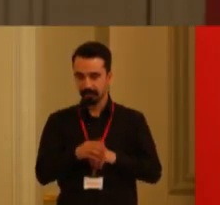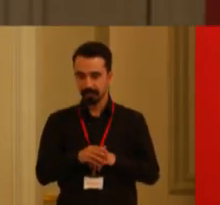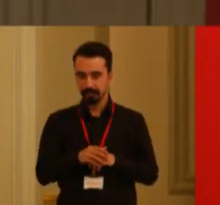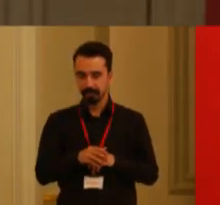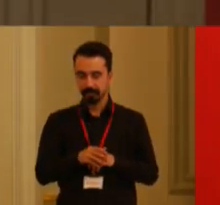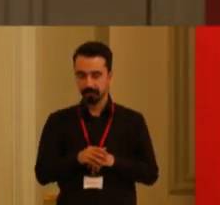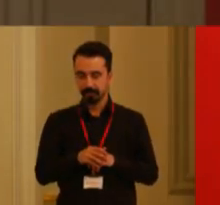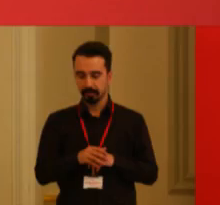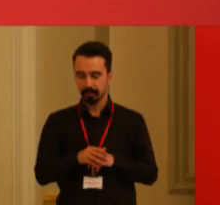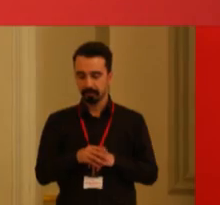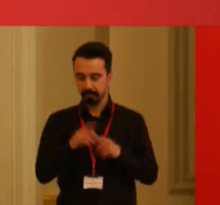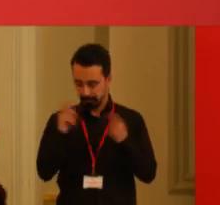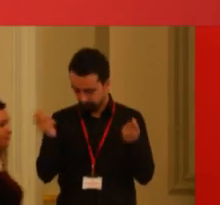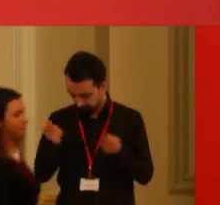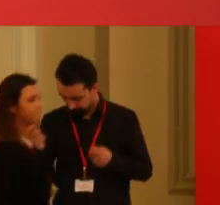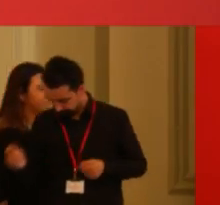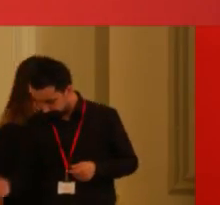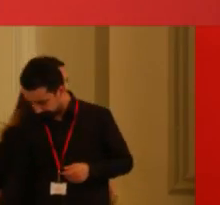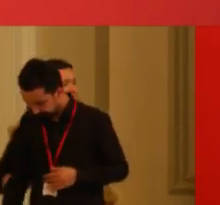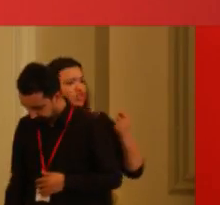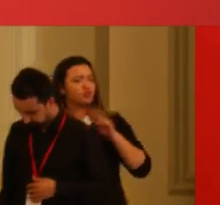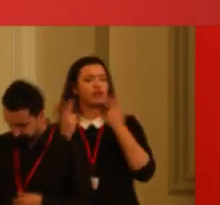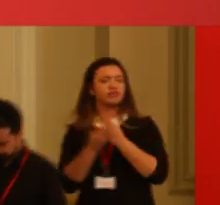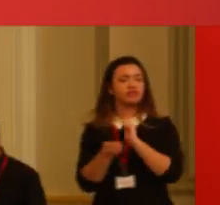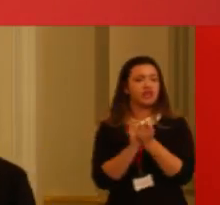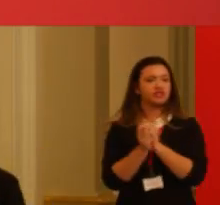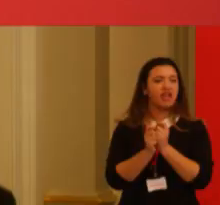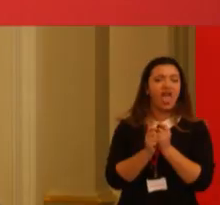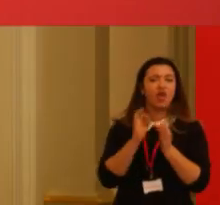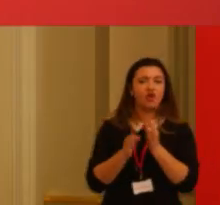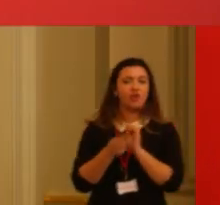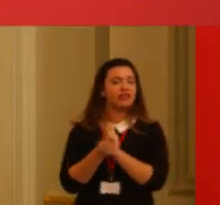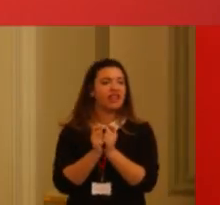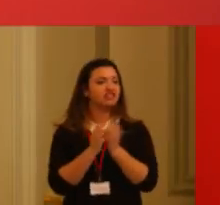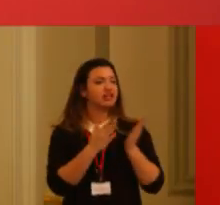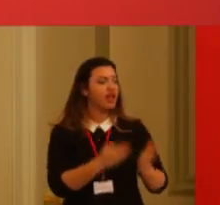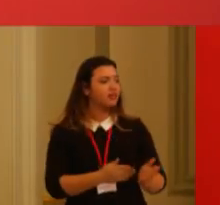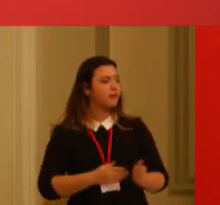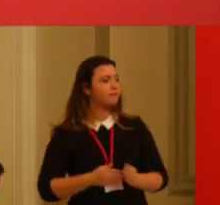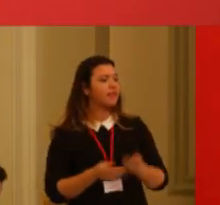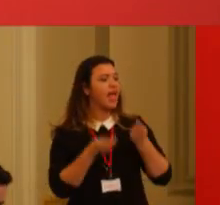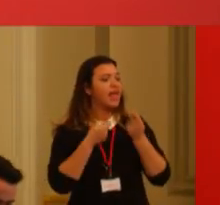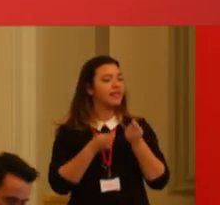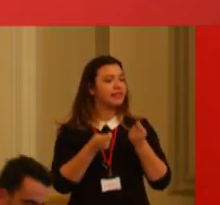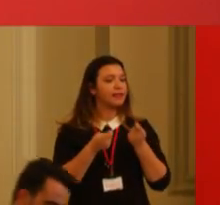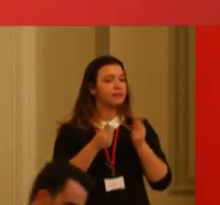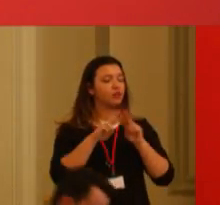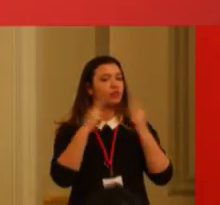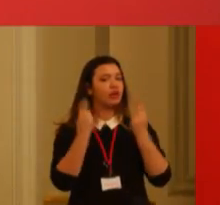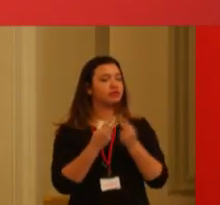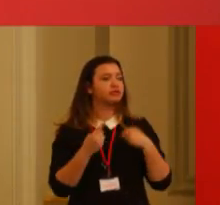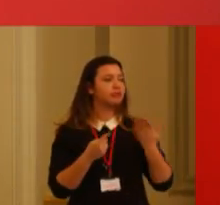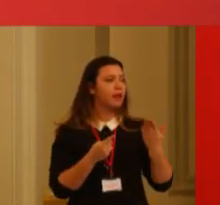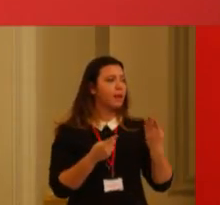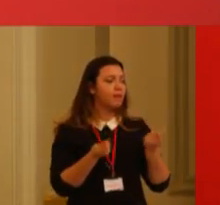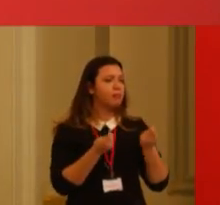evolve. The jobs market is evolving. Ways of working evolve. The economy is